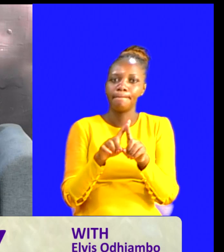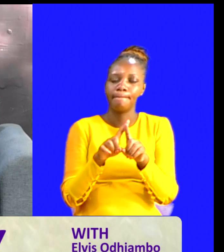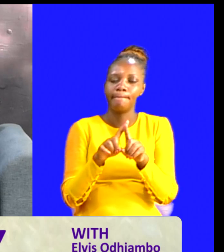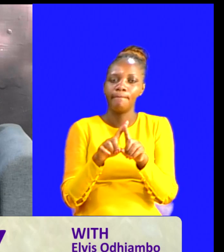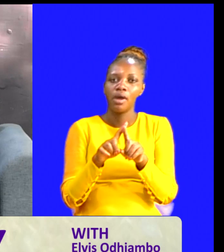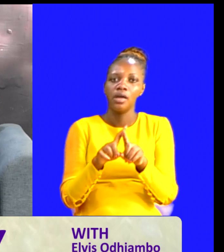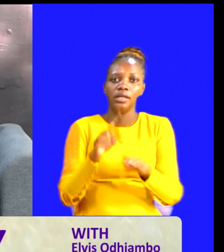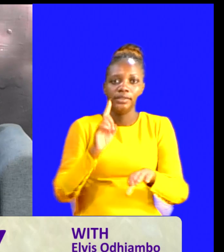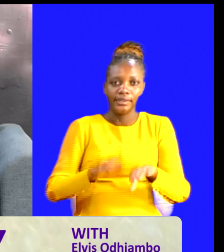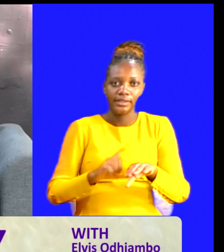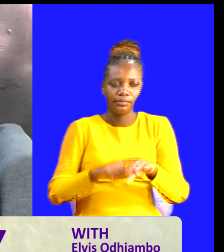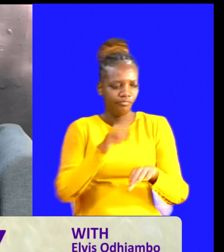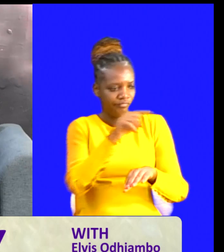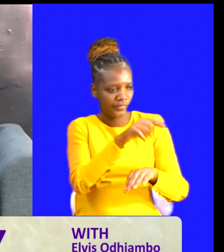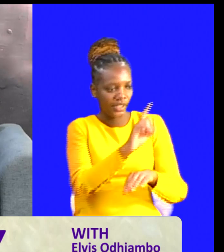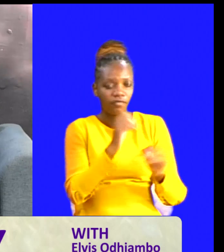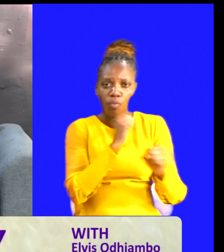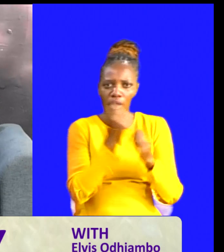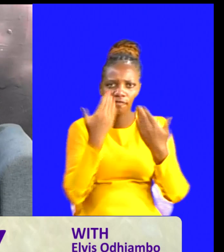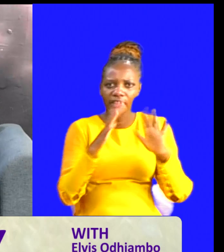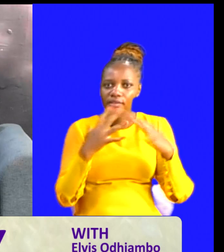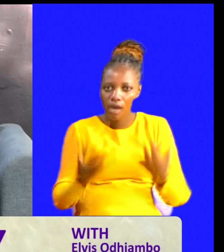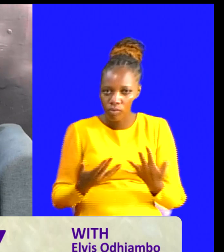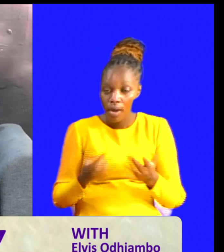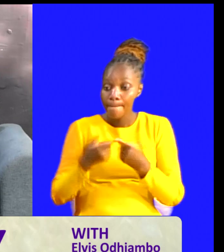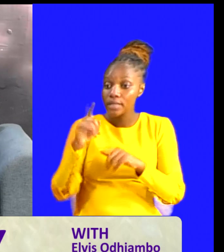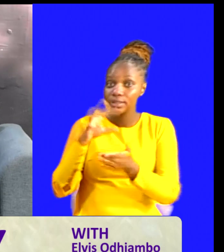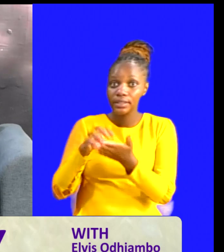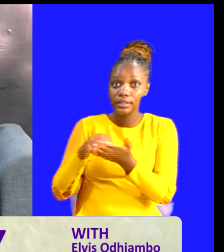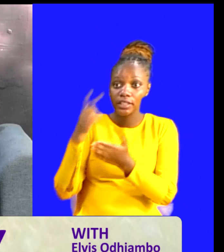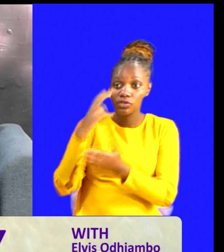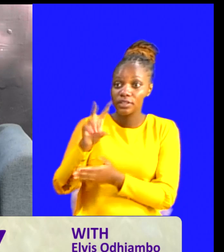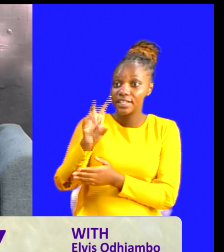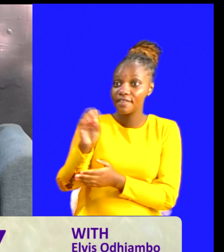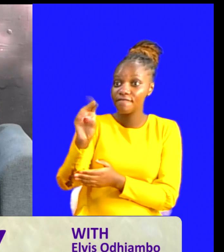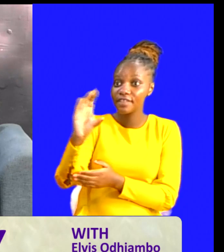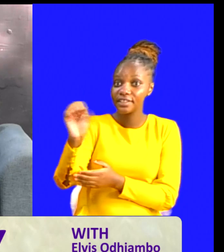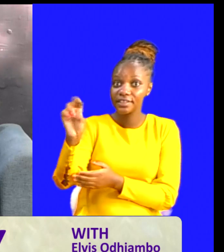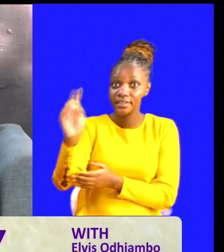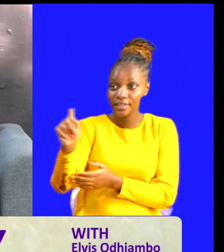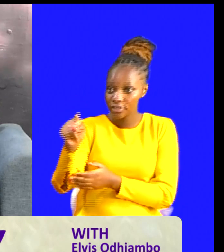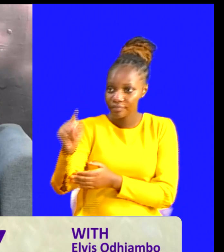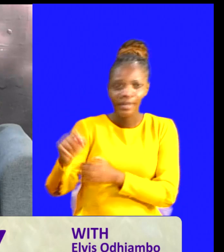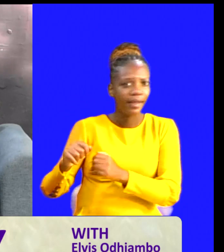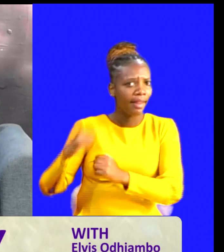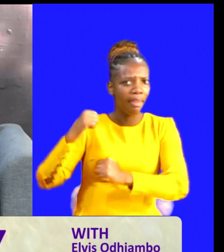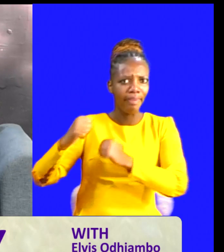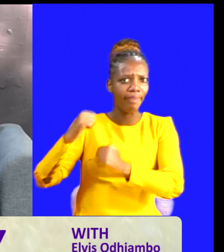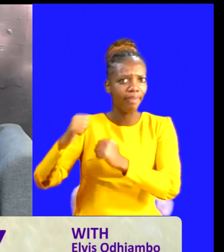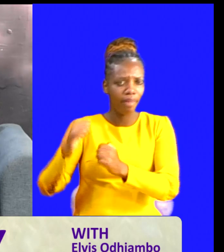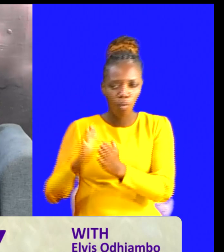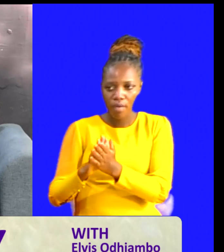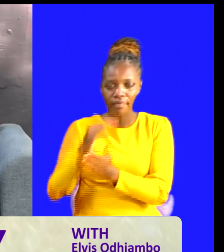when they're out of the game. But in this case, when you look at Vincent Kipchoge's case, he's running with his idol, who is still